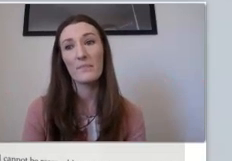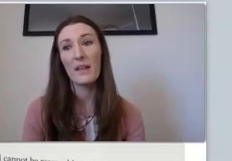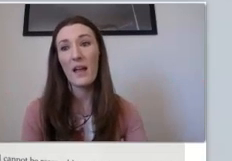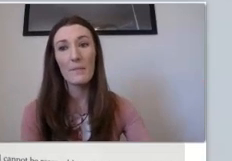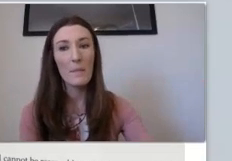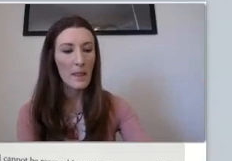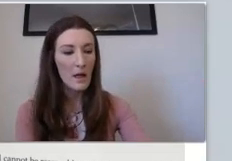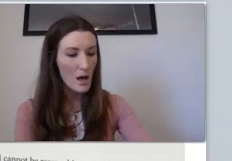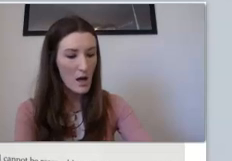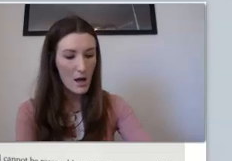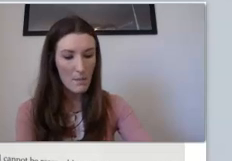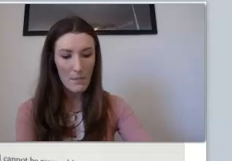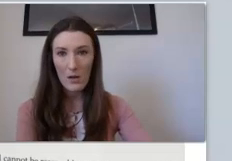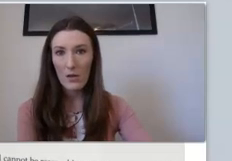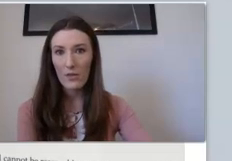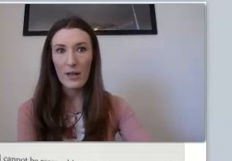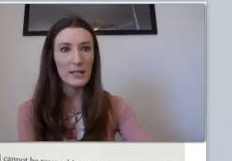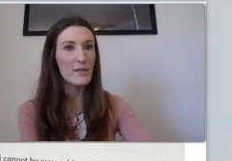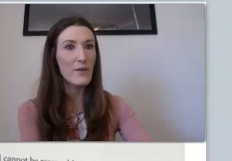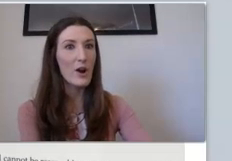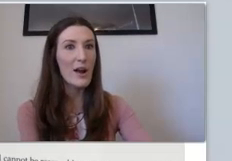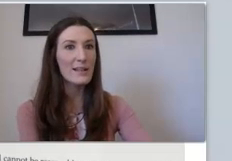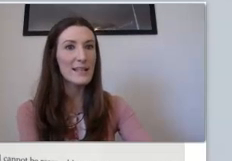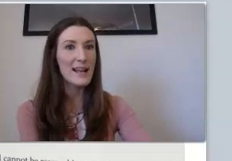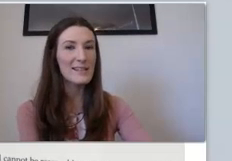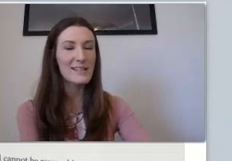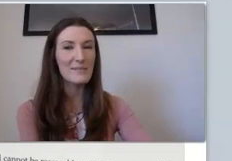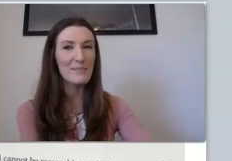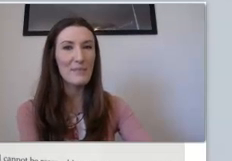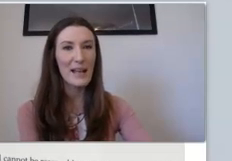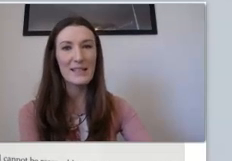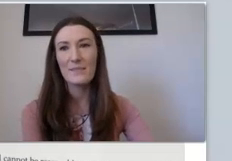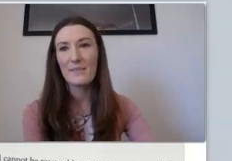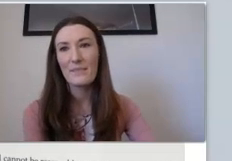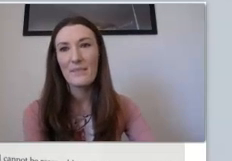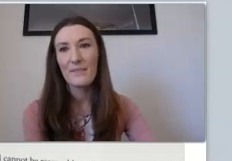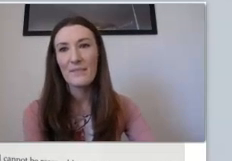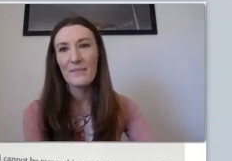Okay? That is it for car accidents. Bye guys.